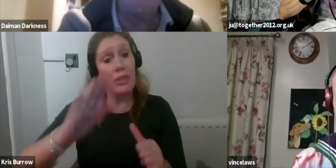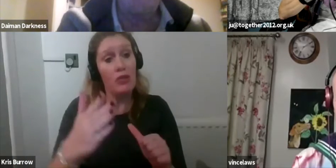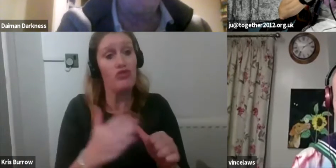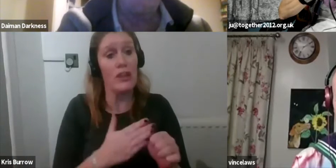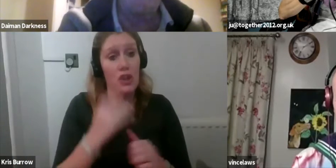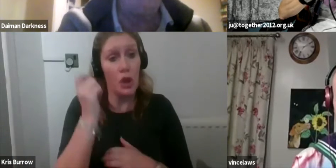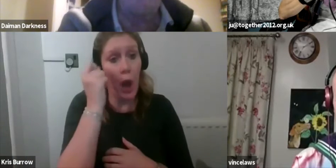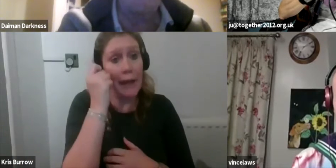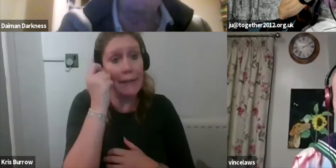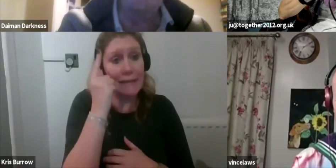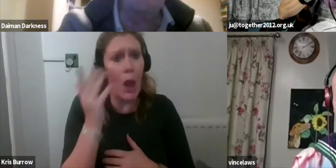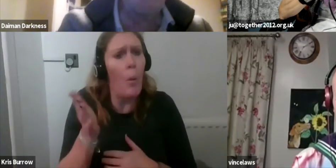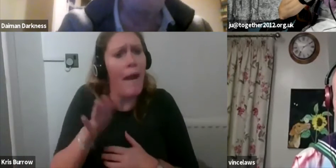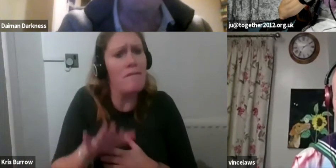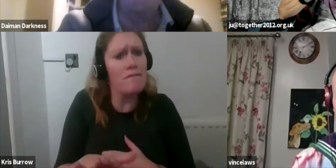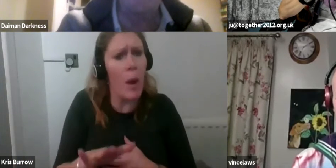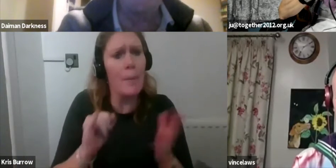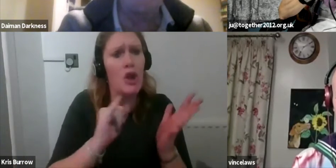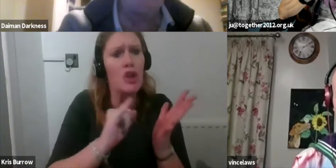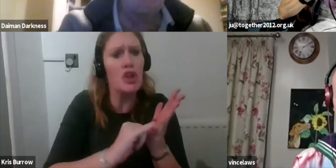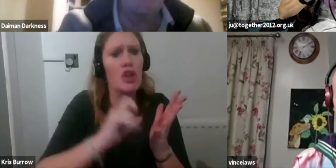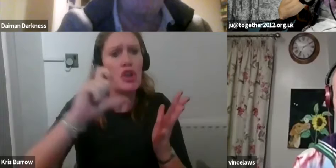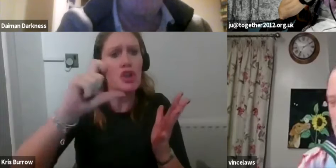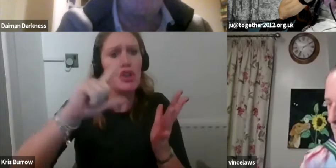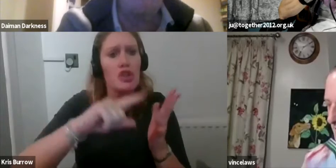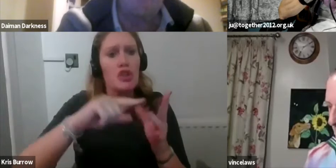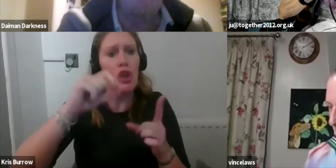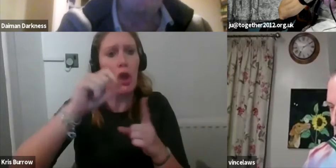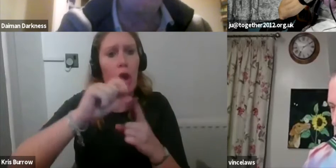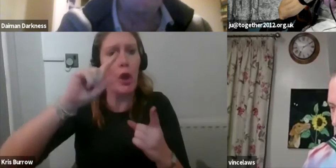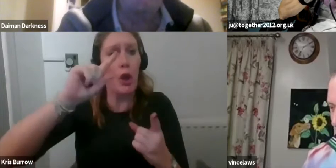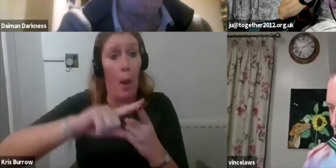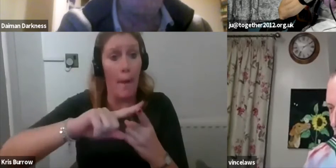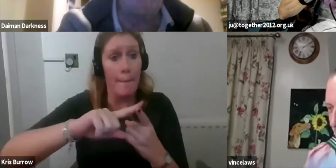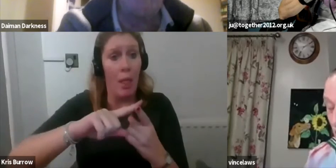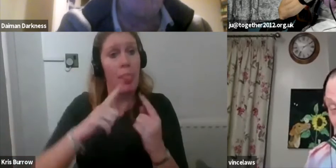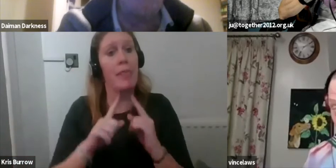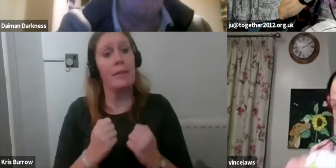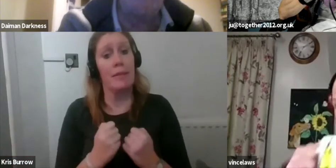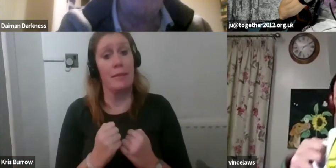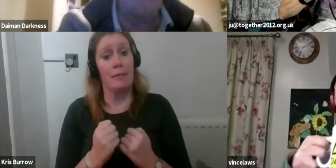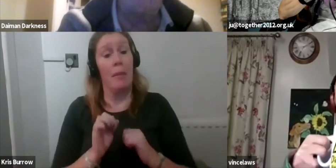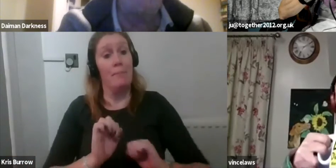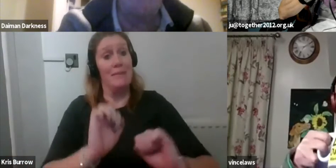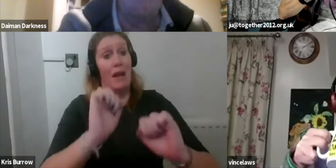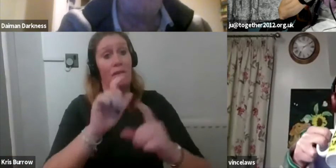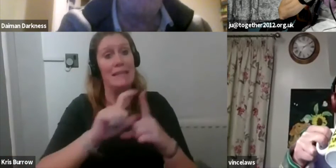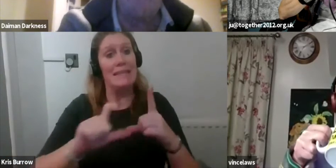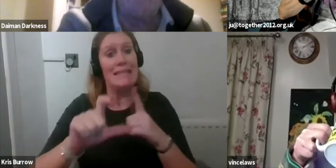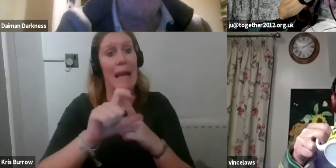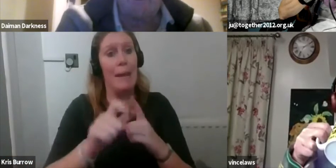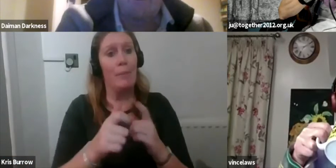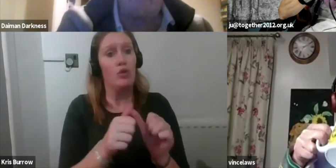Scope, who they're a disabled charity, and they were exploring the idea of